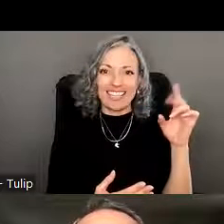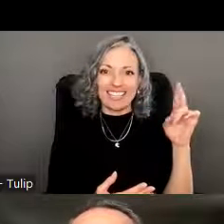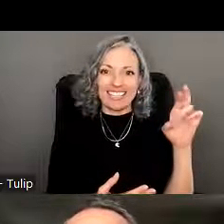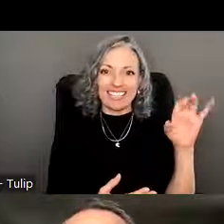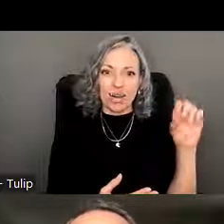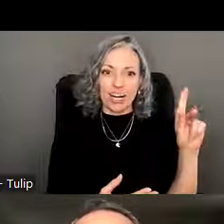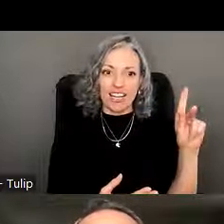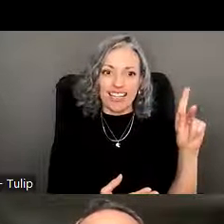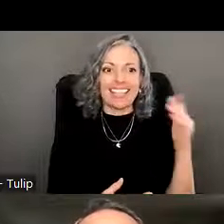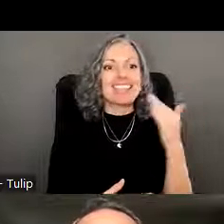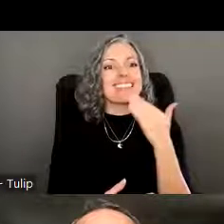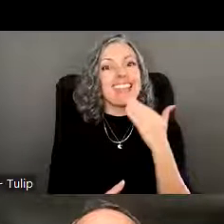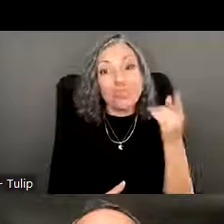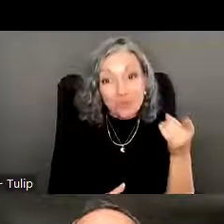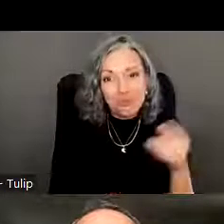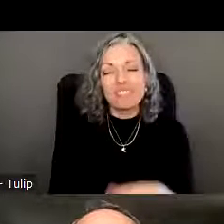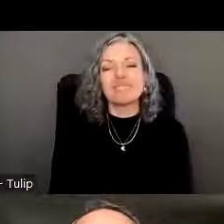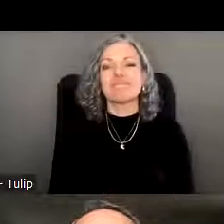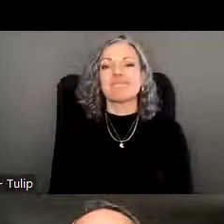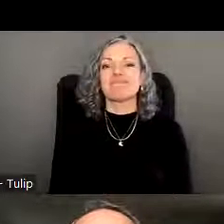And thank you, Diane, for your comments.